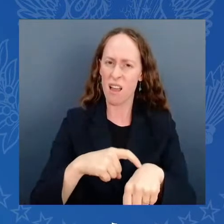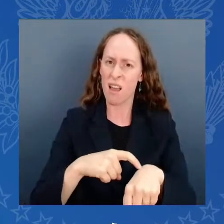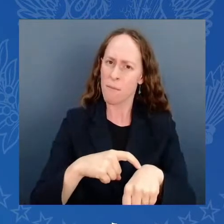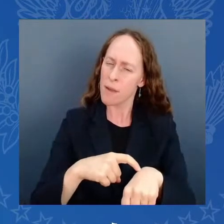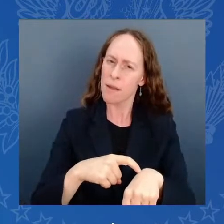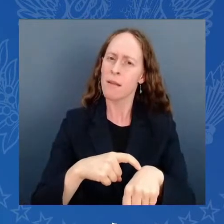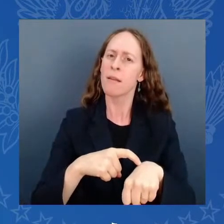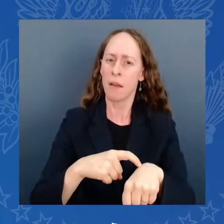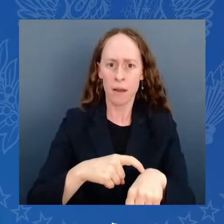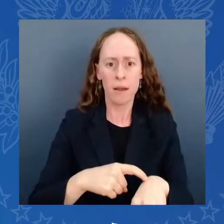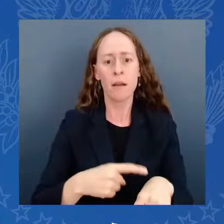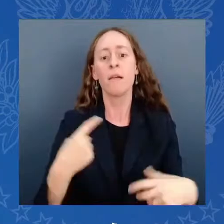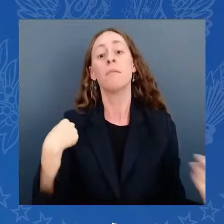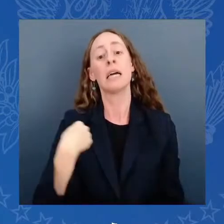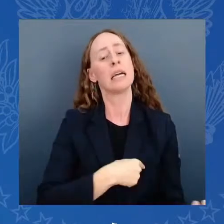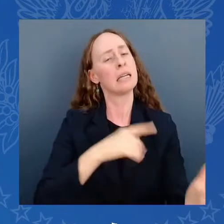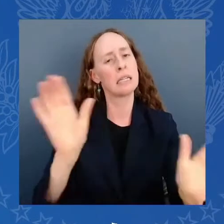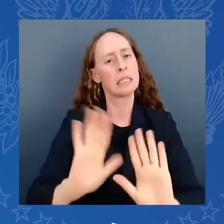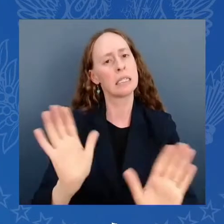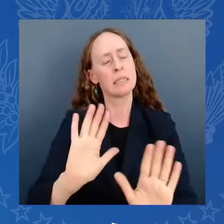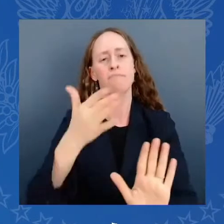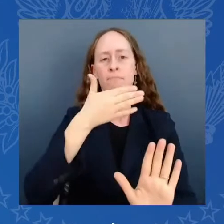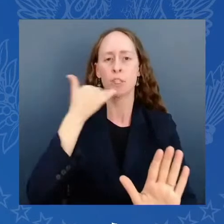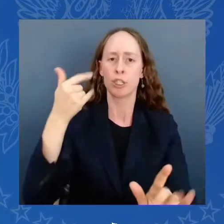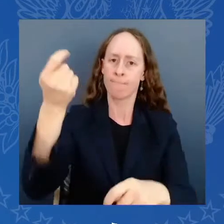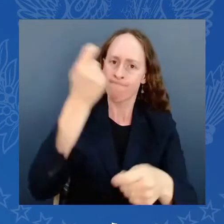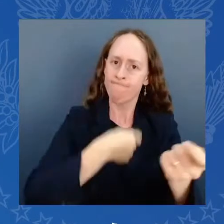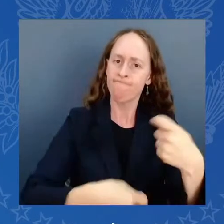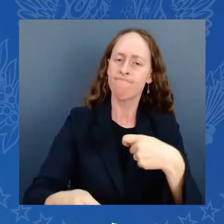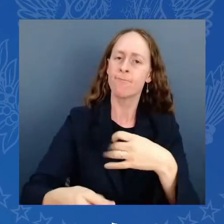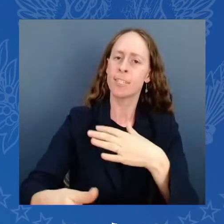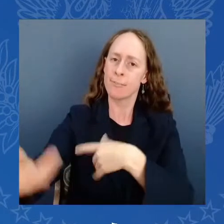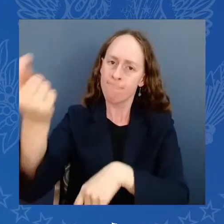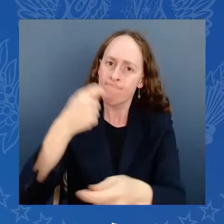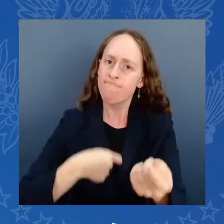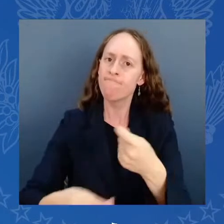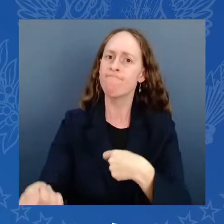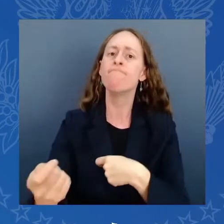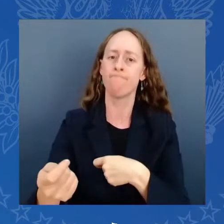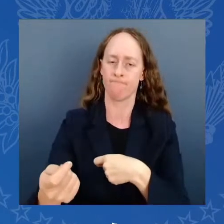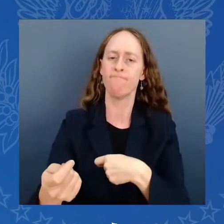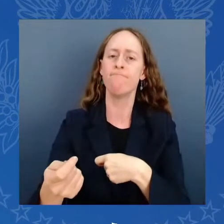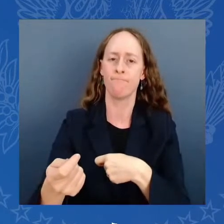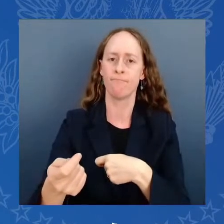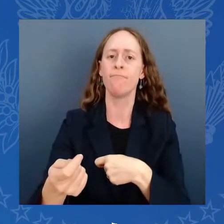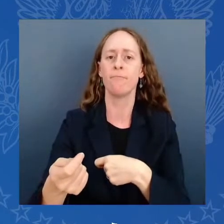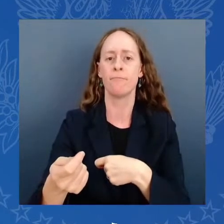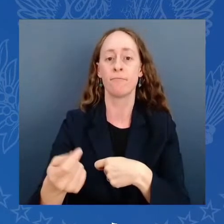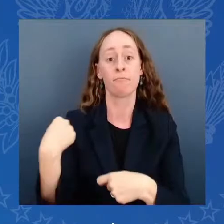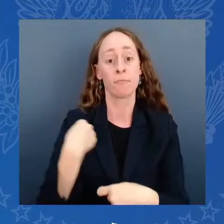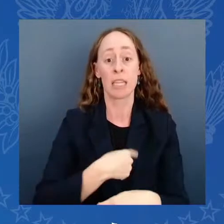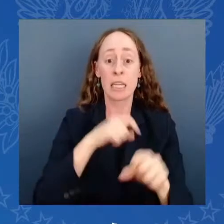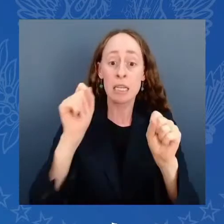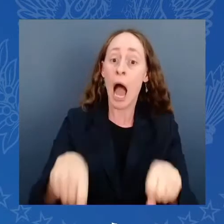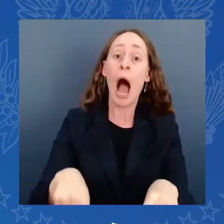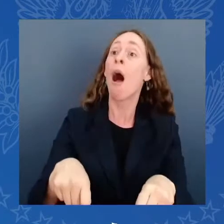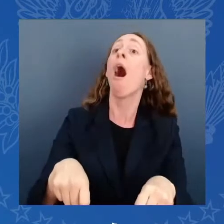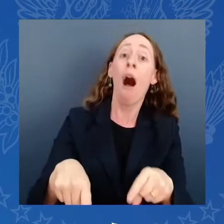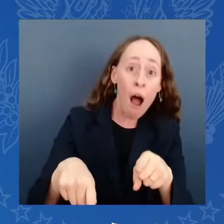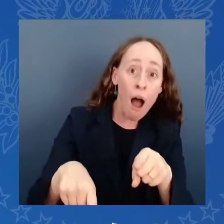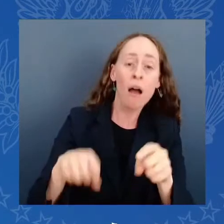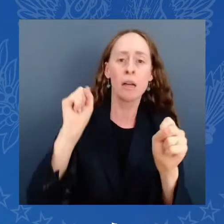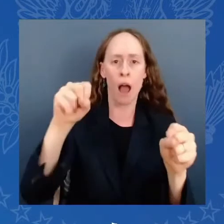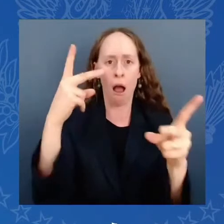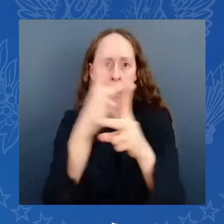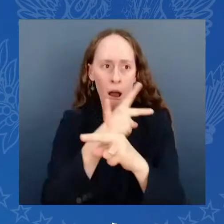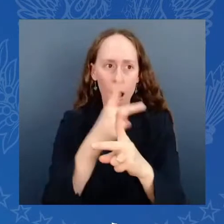That would make timing for the court's nomination more predictable and less arbitrary. Reduce the